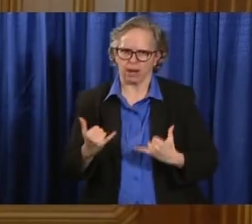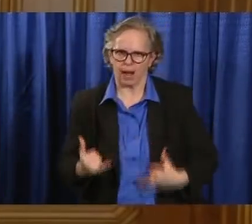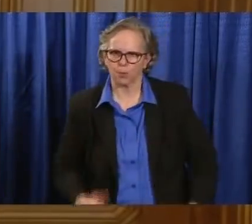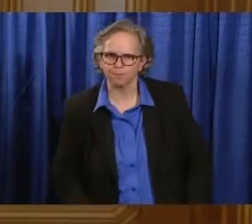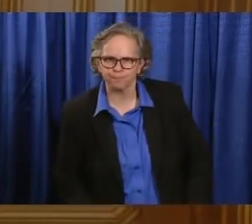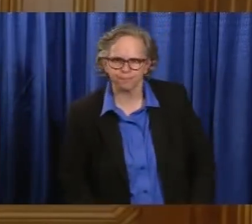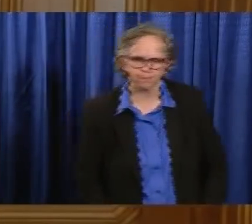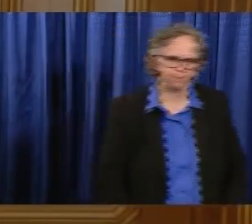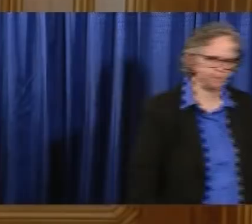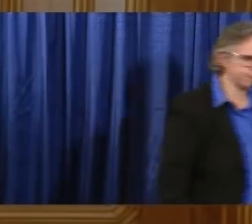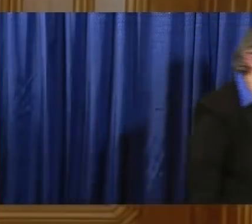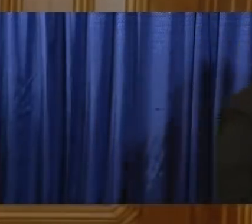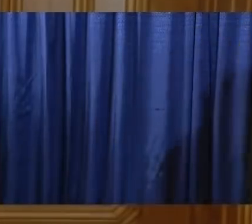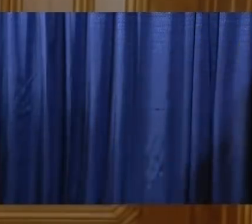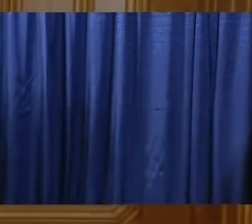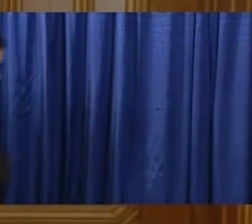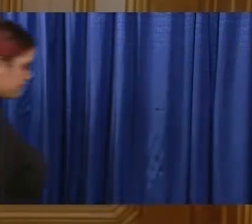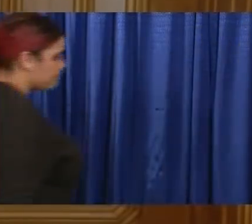Thank you.